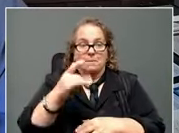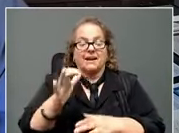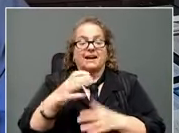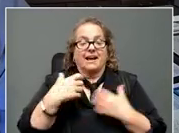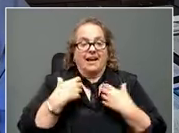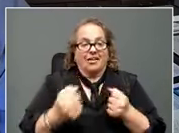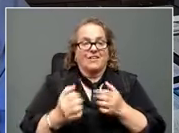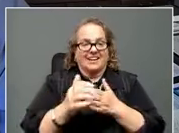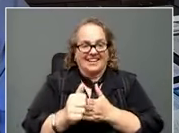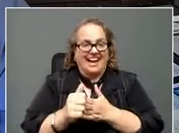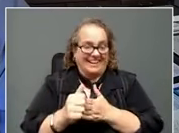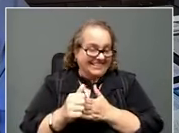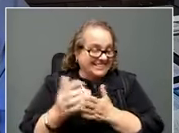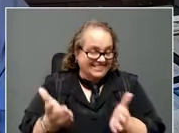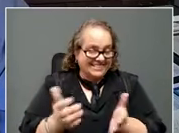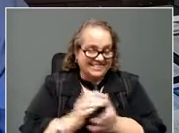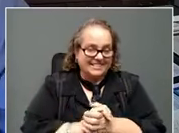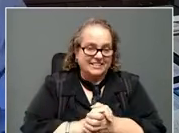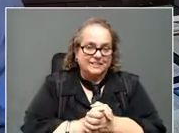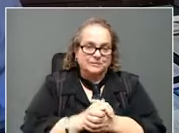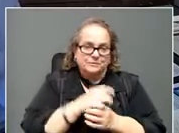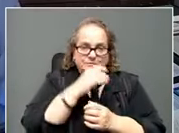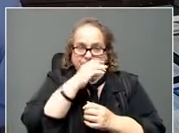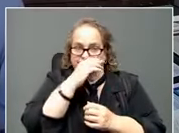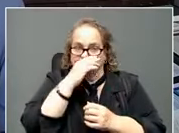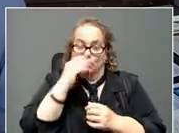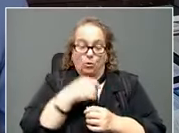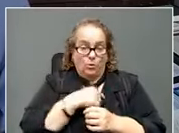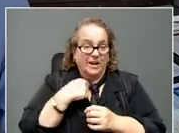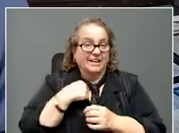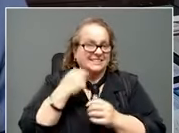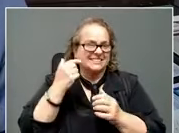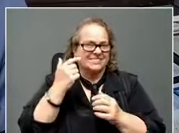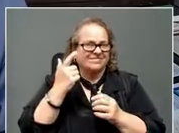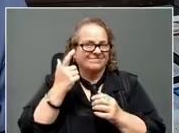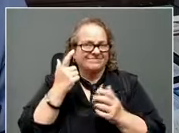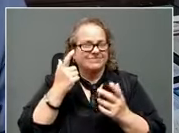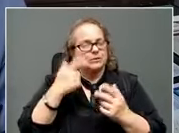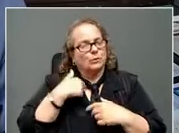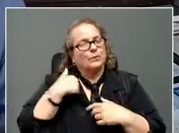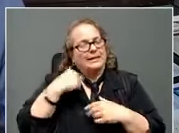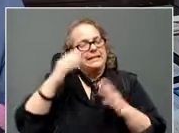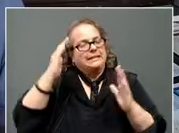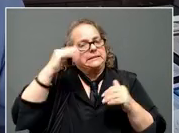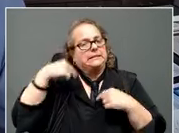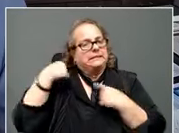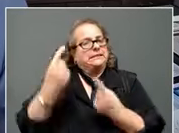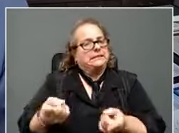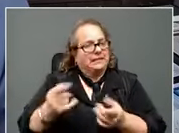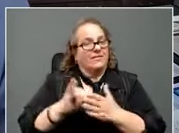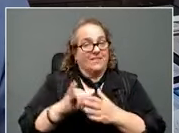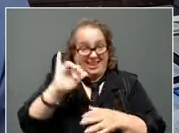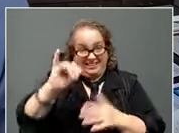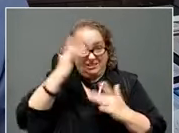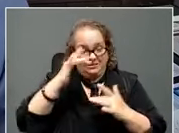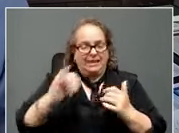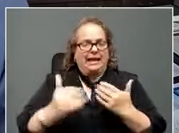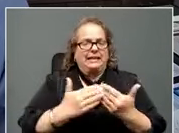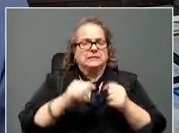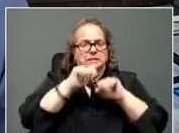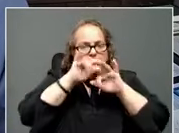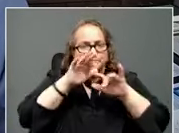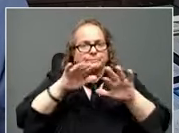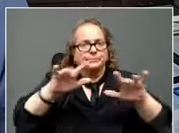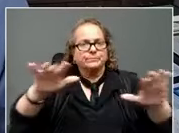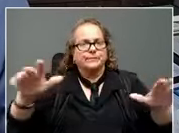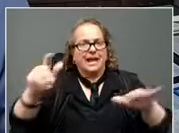So we have suspected for a while that this disease could be transmitted by aerosols,